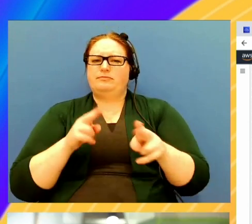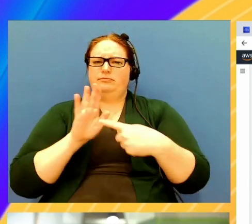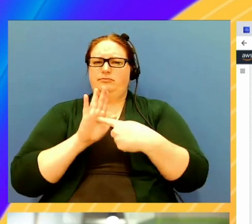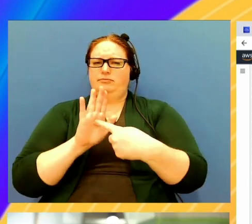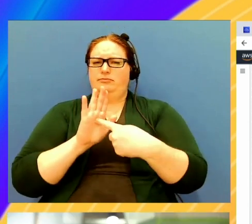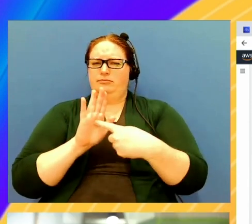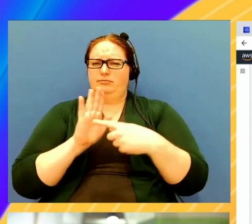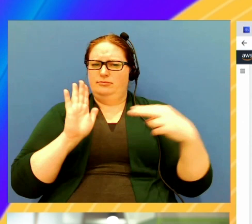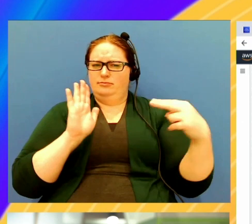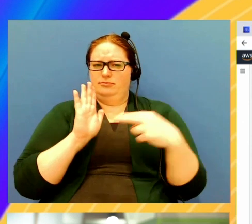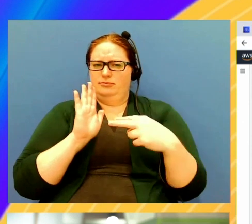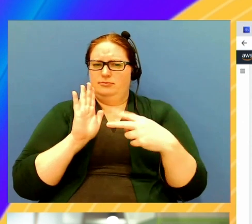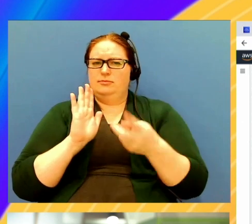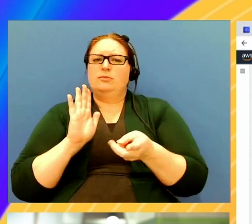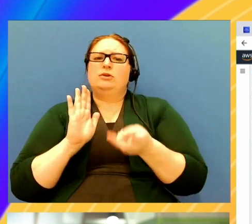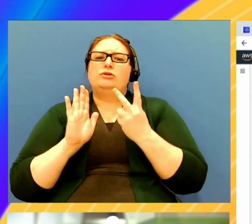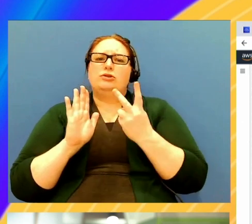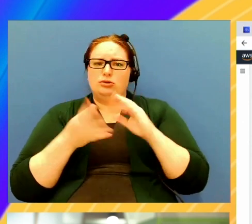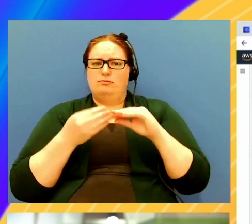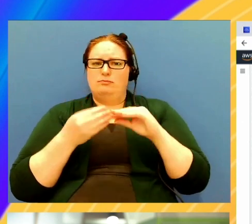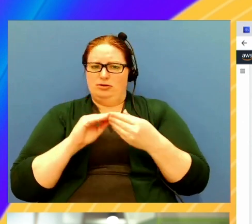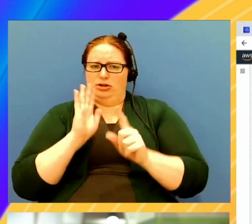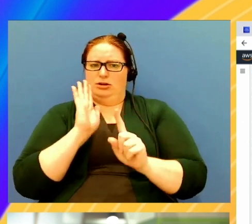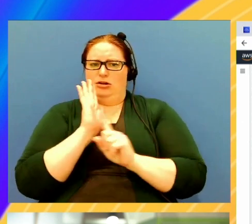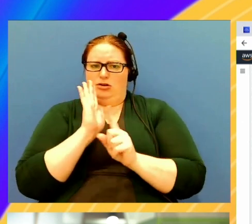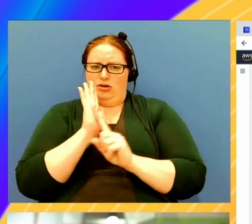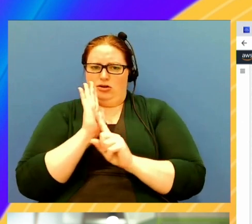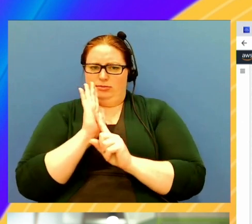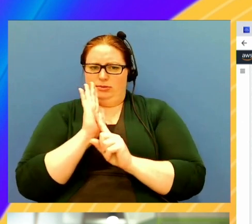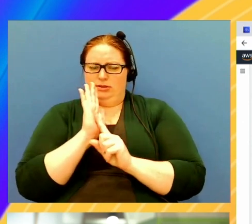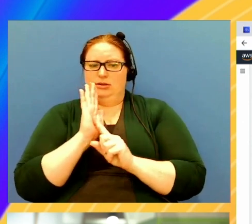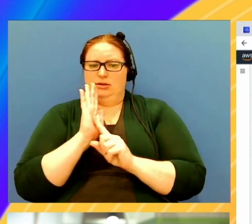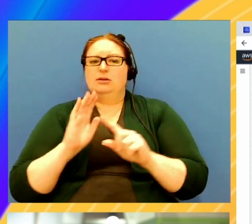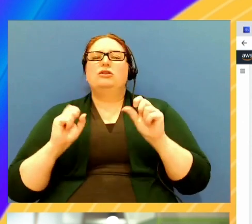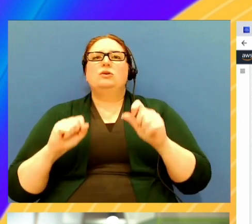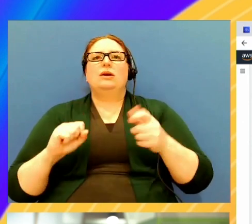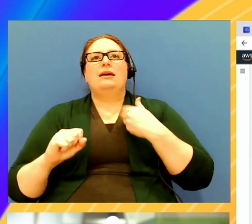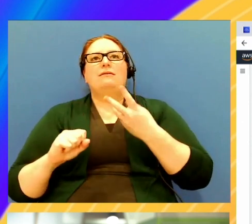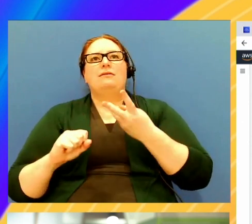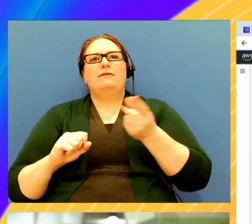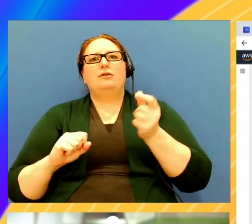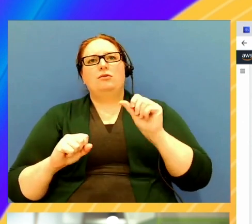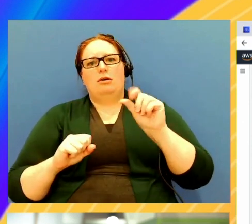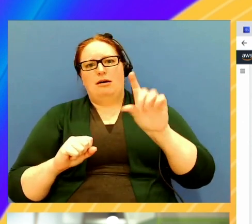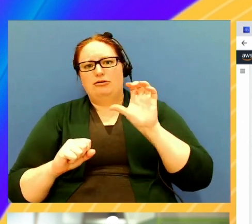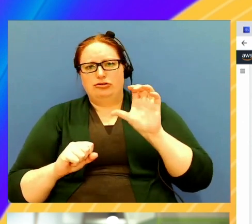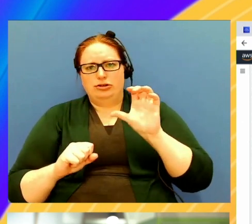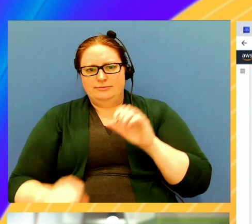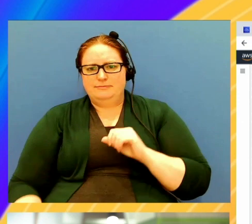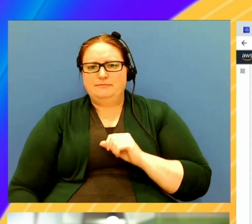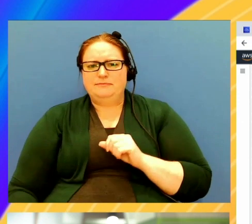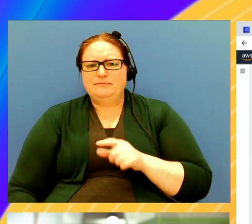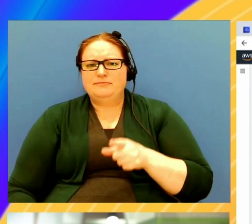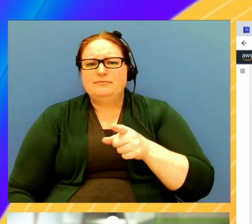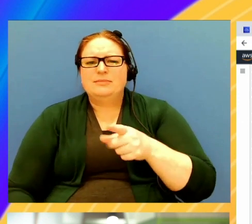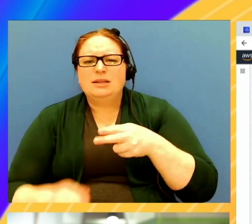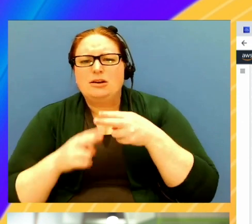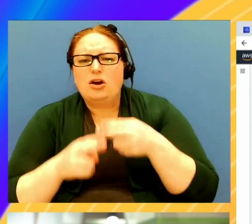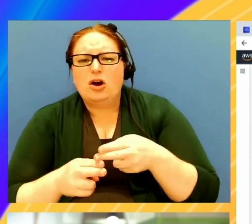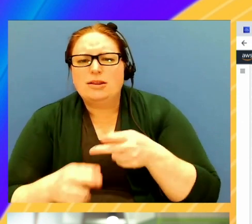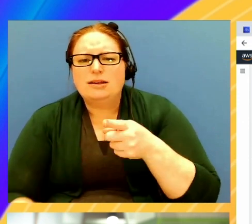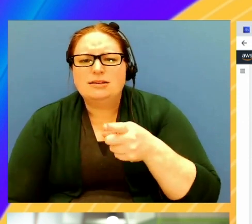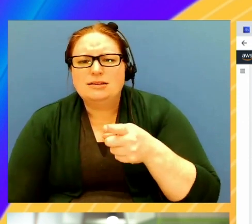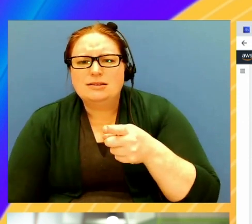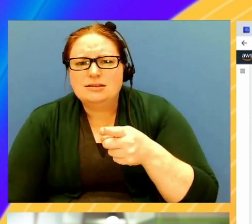So I picked 2 metric alarms, and then you can actually have up to like 100 child. So they call this, I mean, we call this like